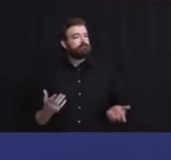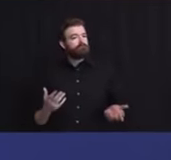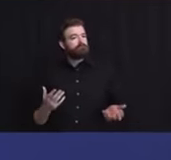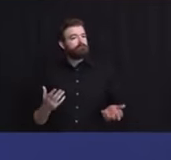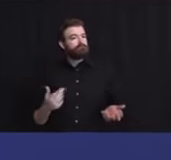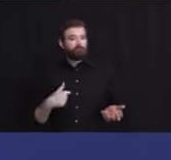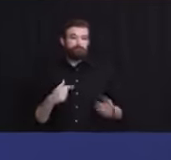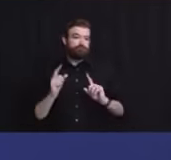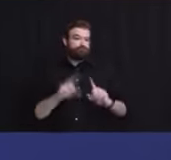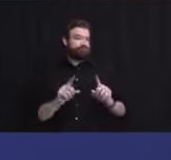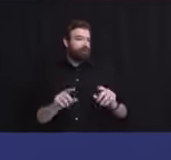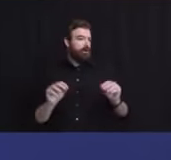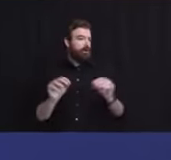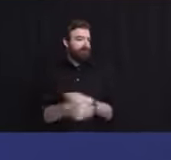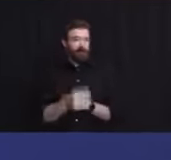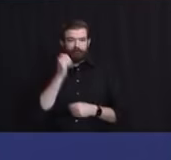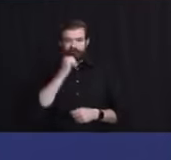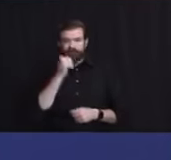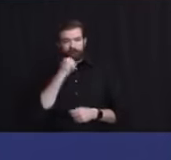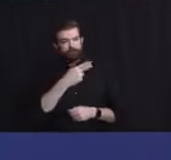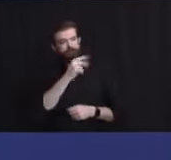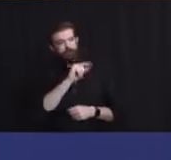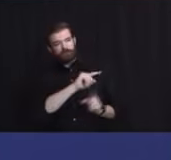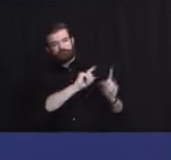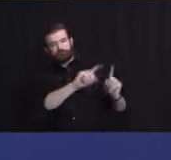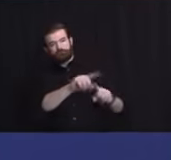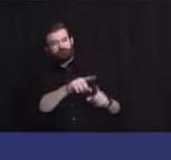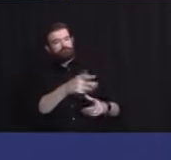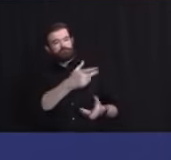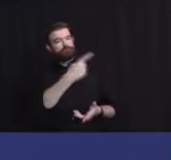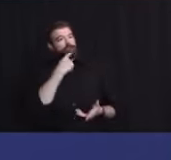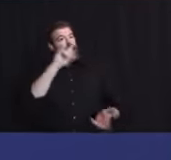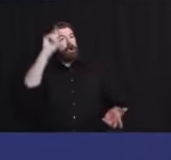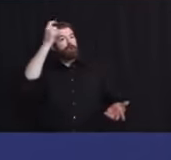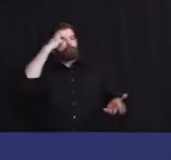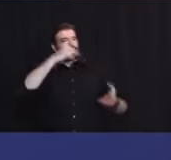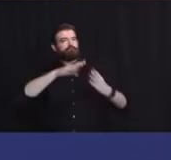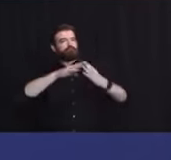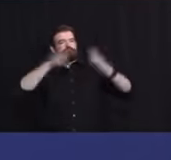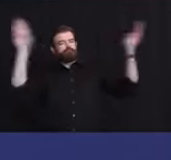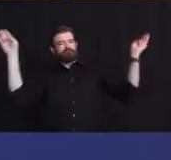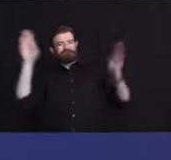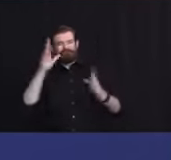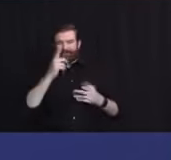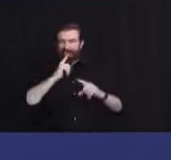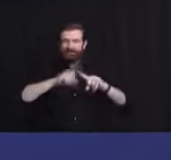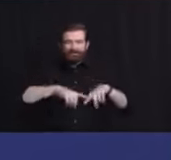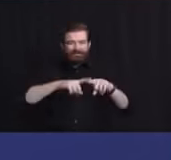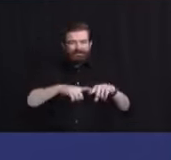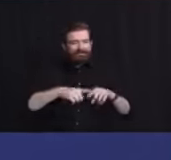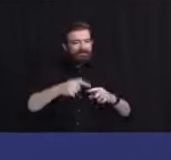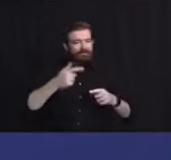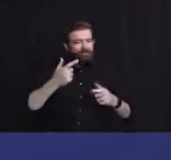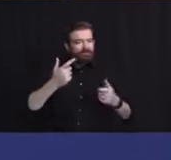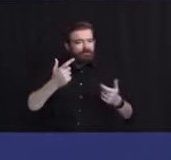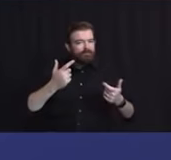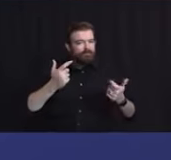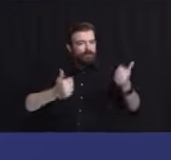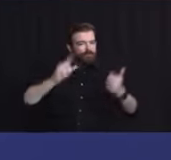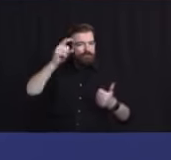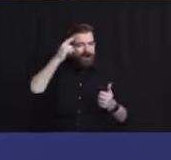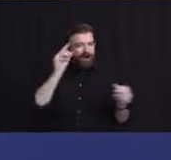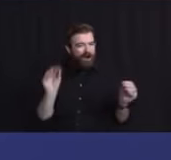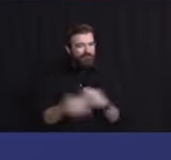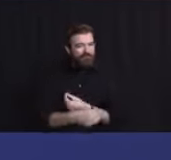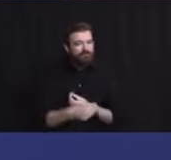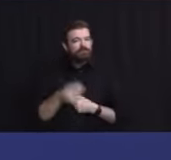that'll continue to depend on what part of government you're in. And obviously, motor vehicles has got a big in-person component, and that will continue